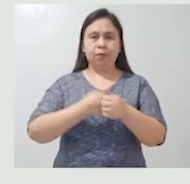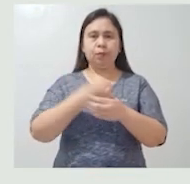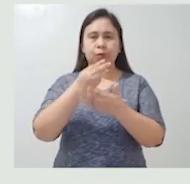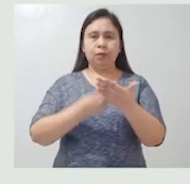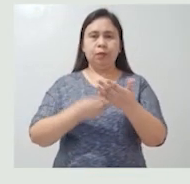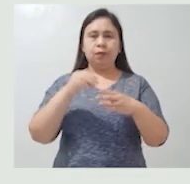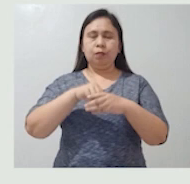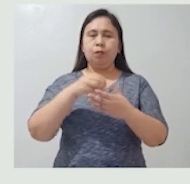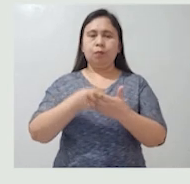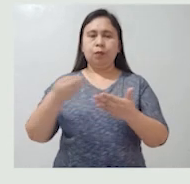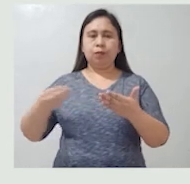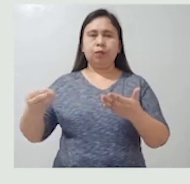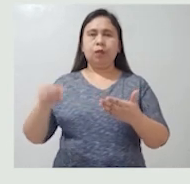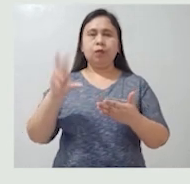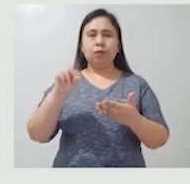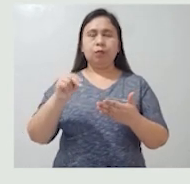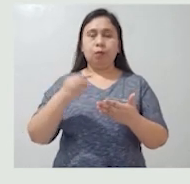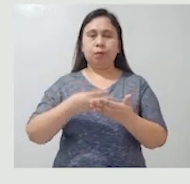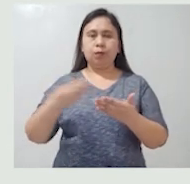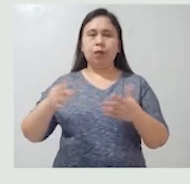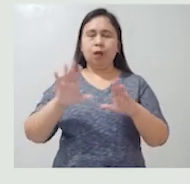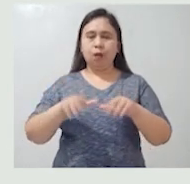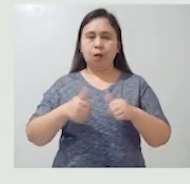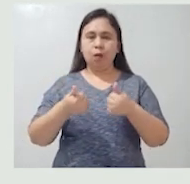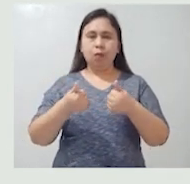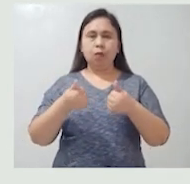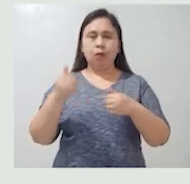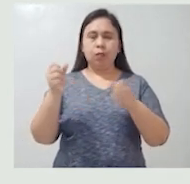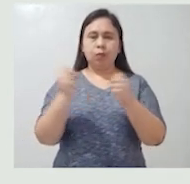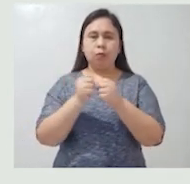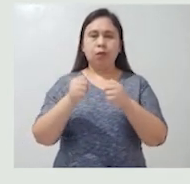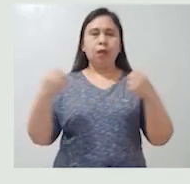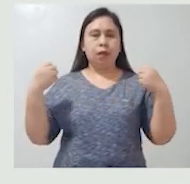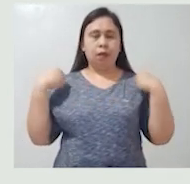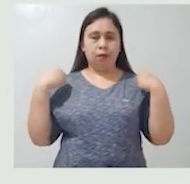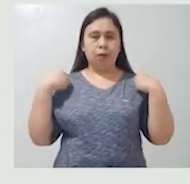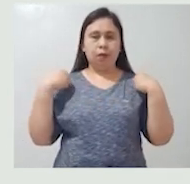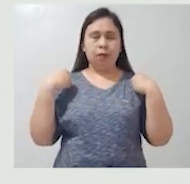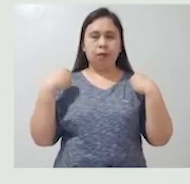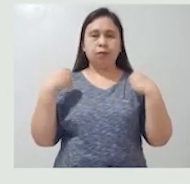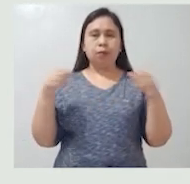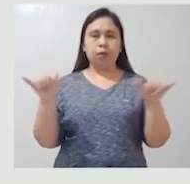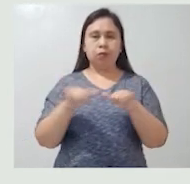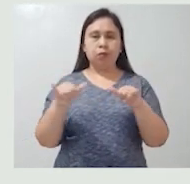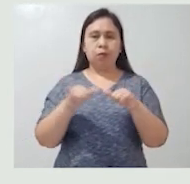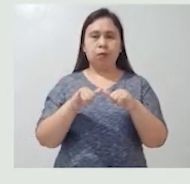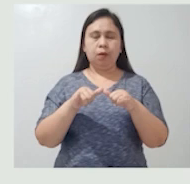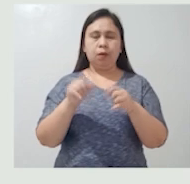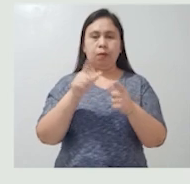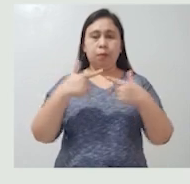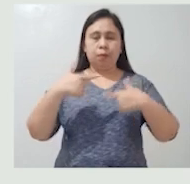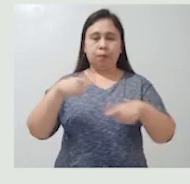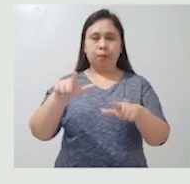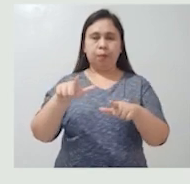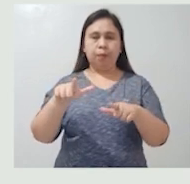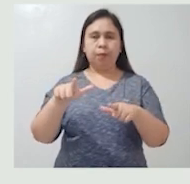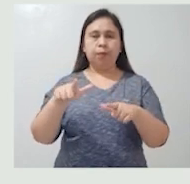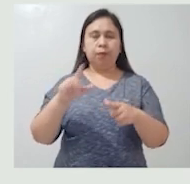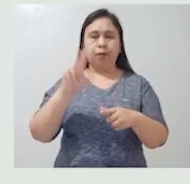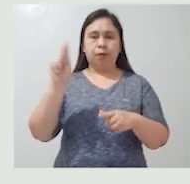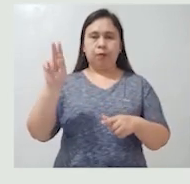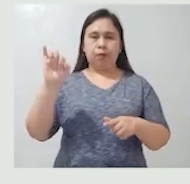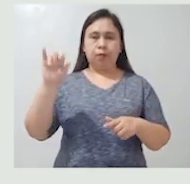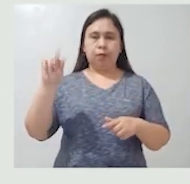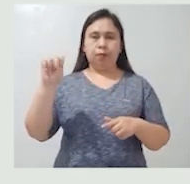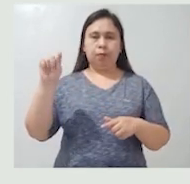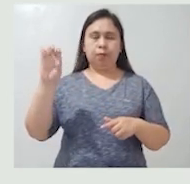Each molecule in an object, no matter how small, has a measurable finite kinetic energy which has a direct relationship